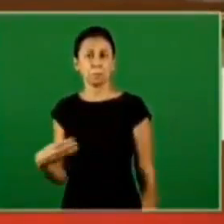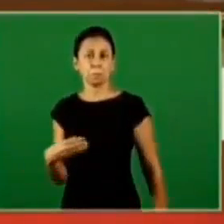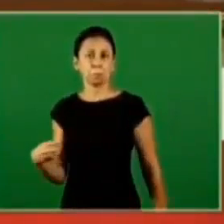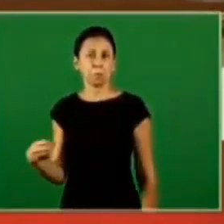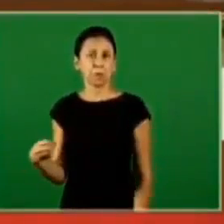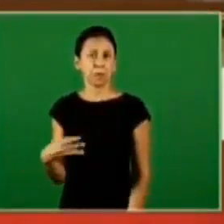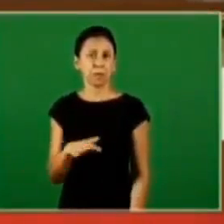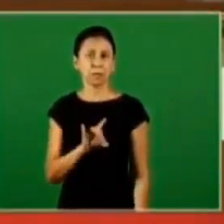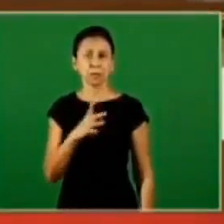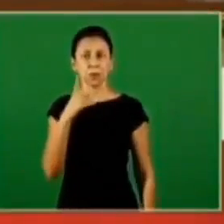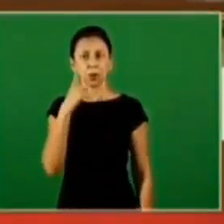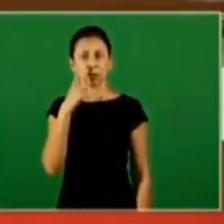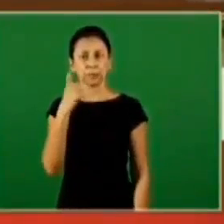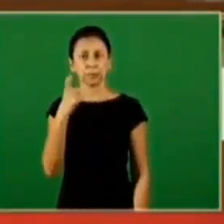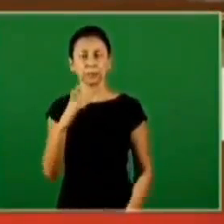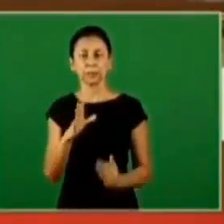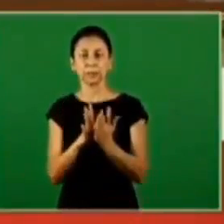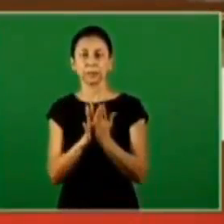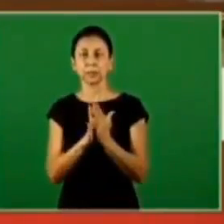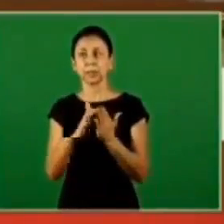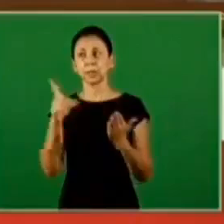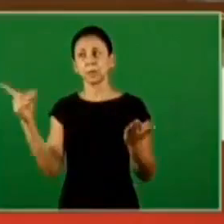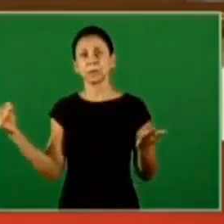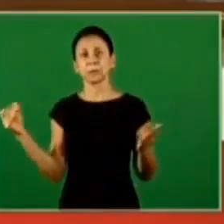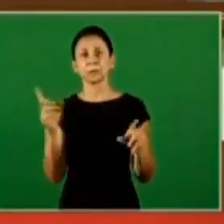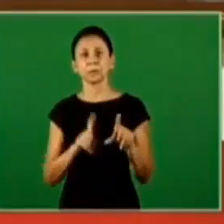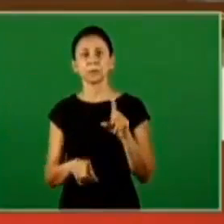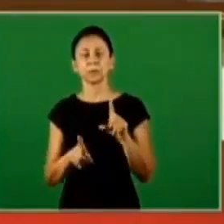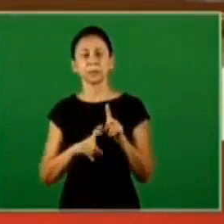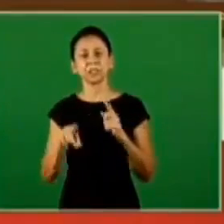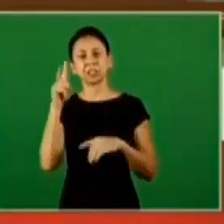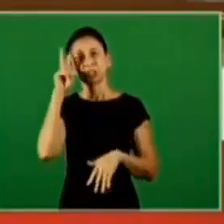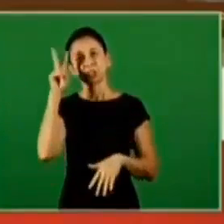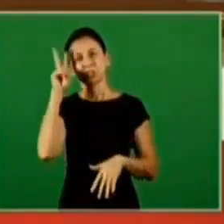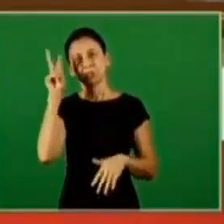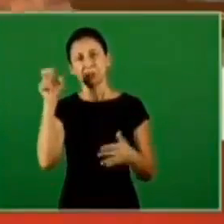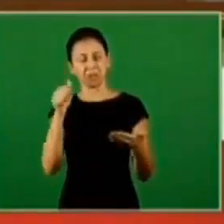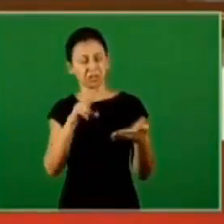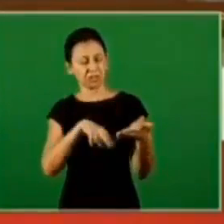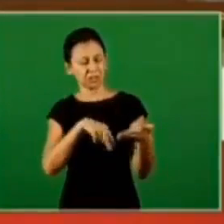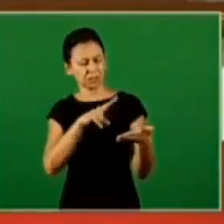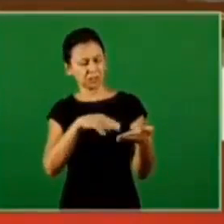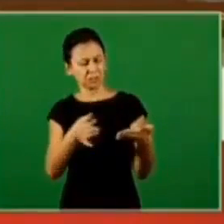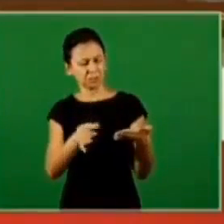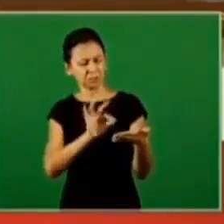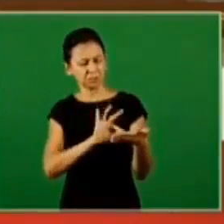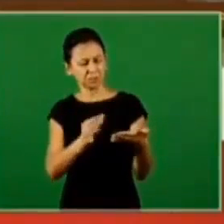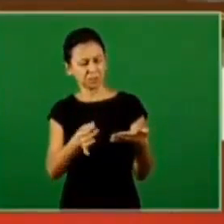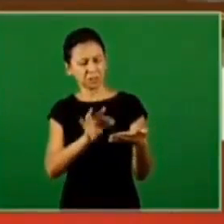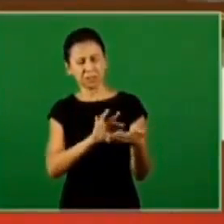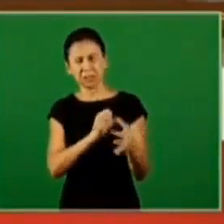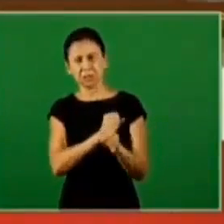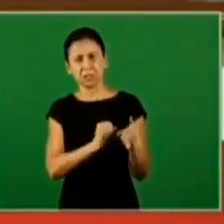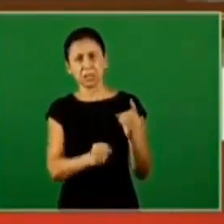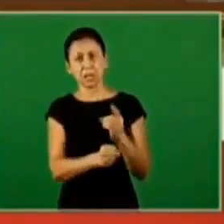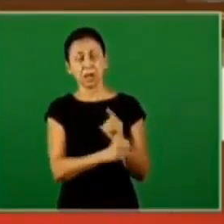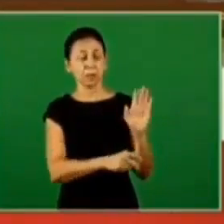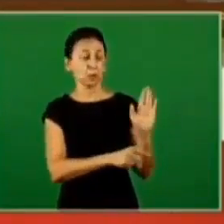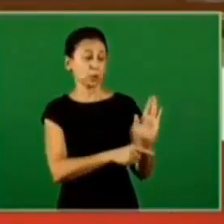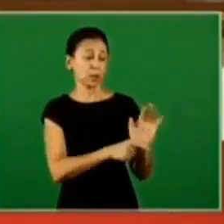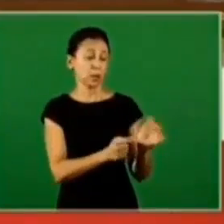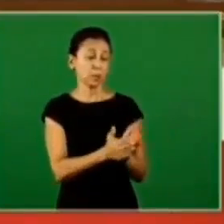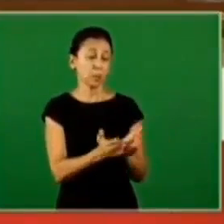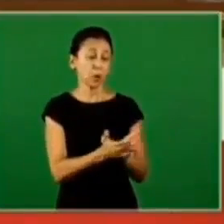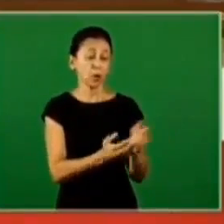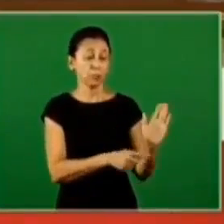Modernist, where they were only interested in the Bible by the letter. So men had to be